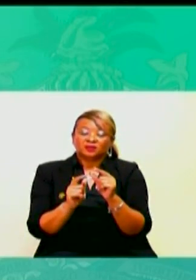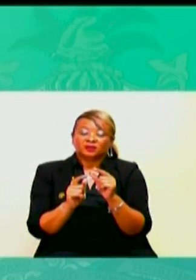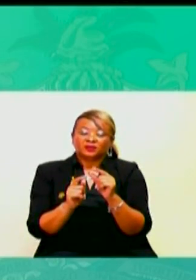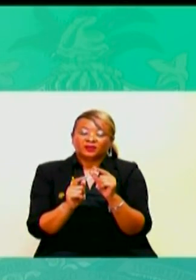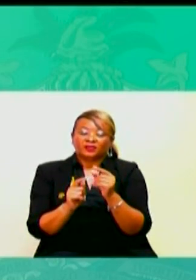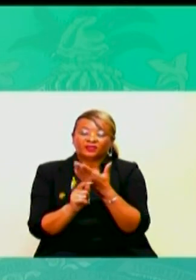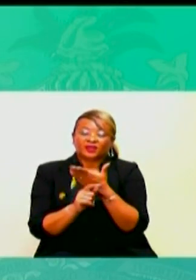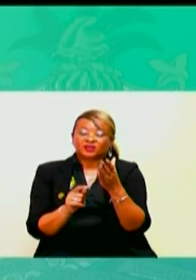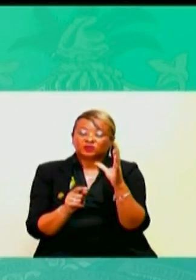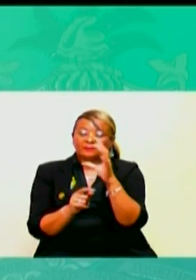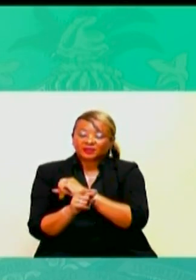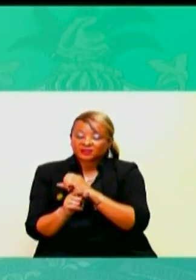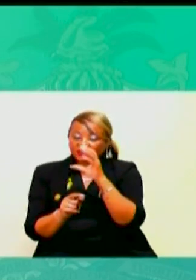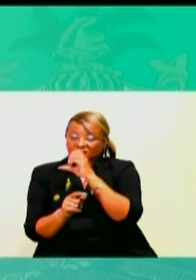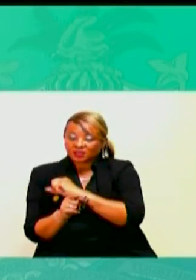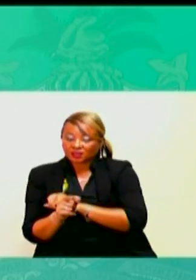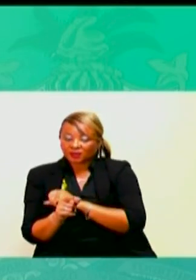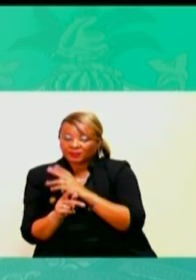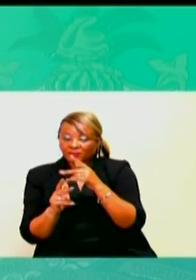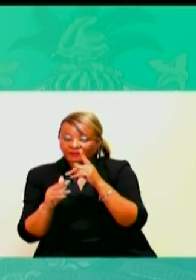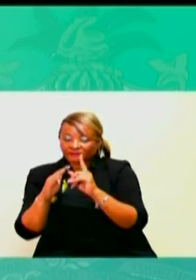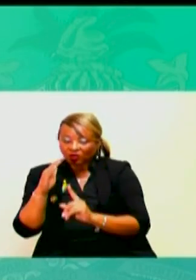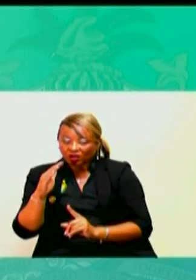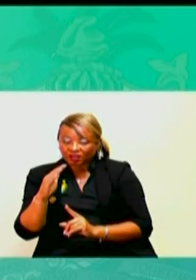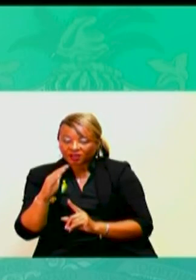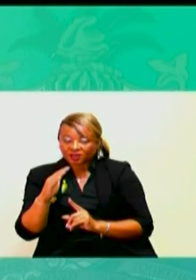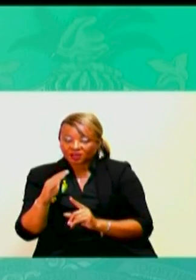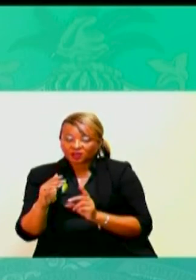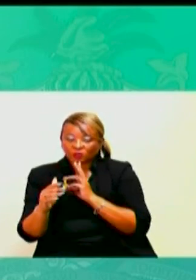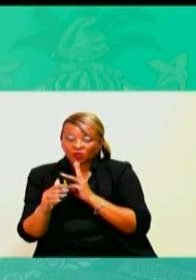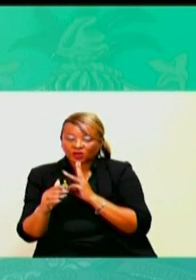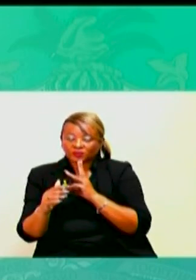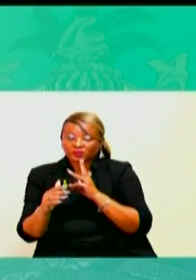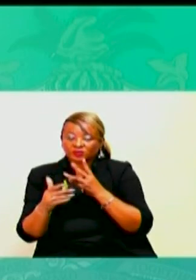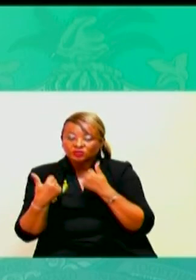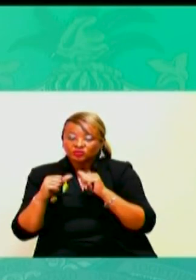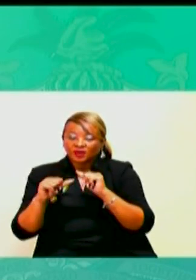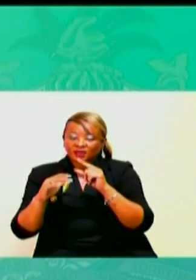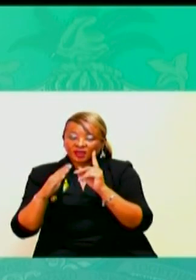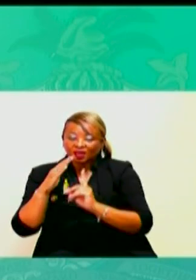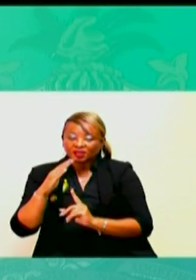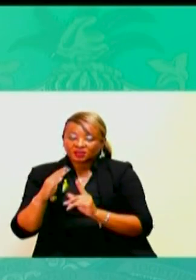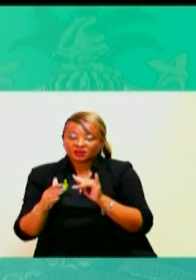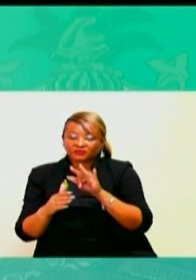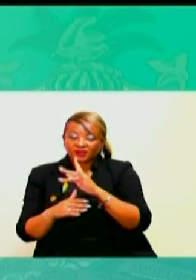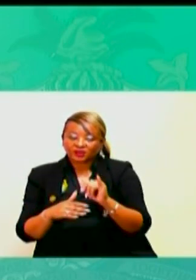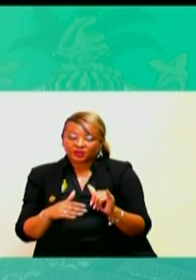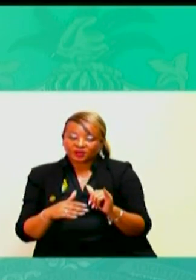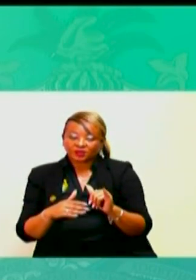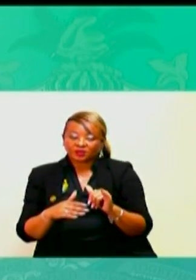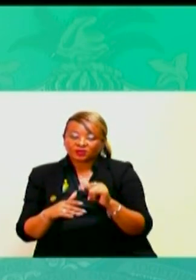were falling in the water as they attempt to enter the ferries to go on to Grand Bahama.